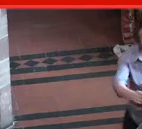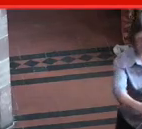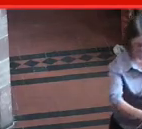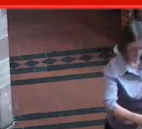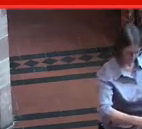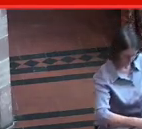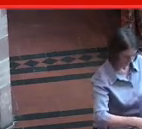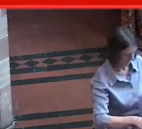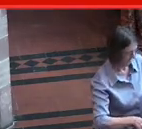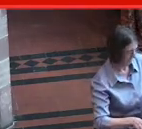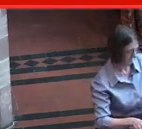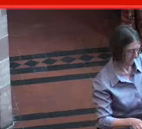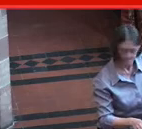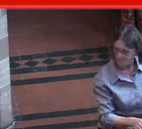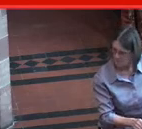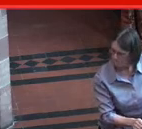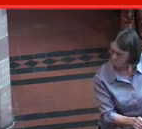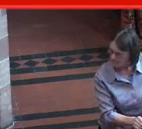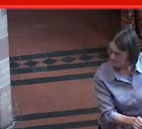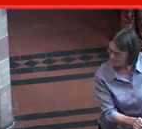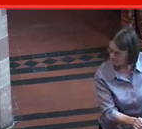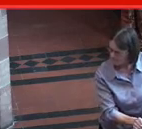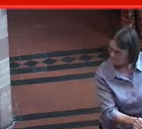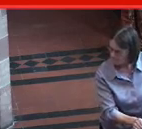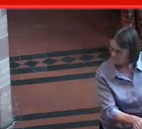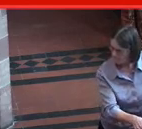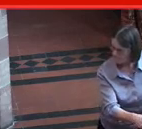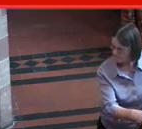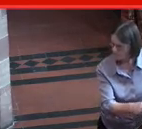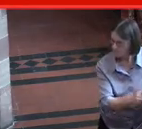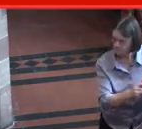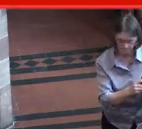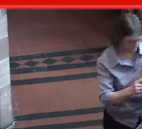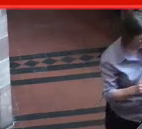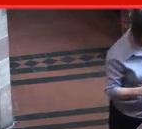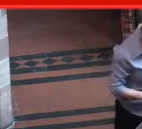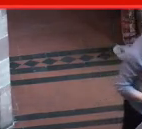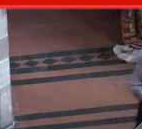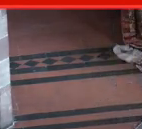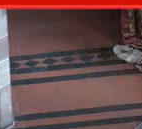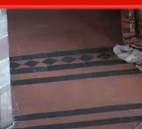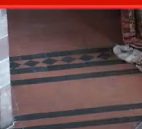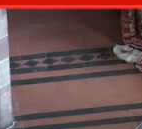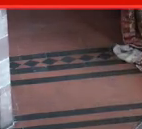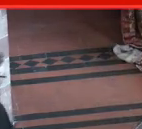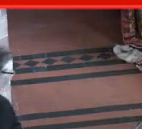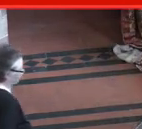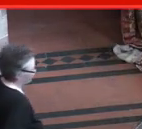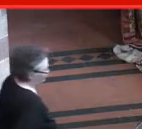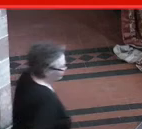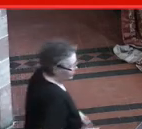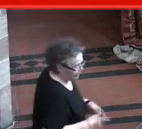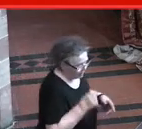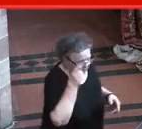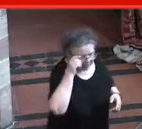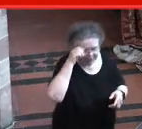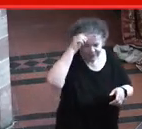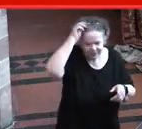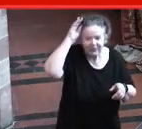Chris, can I invite you down as well? That would be great. And then we'll start our briefing before the service. If you were